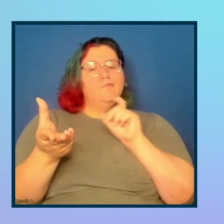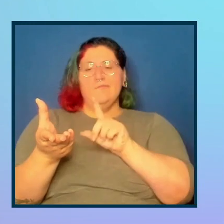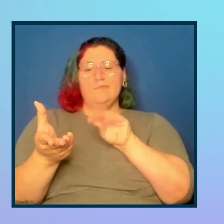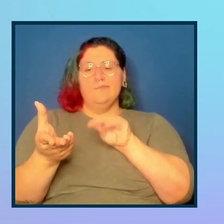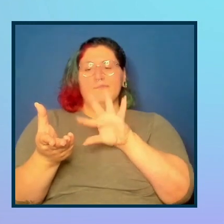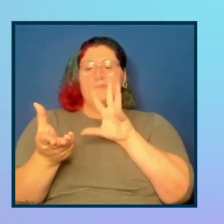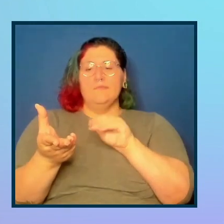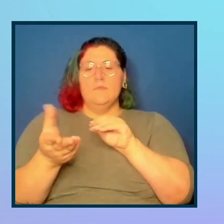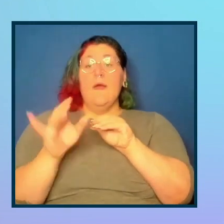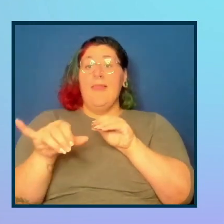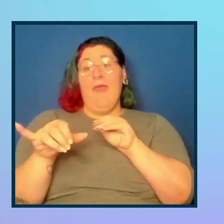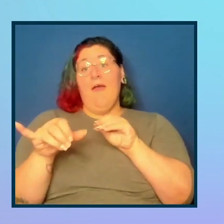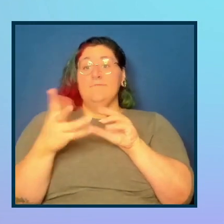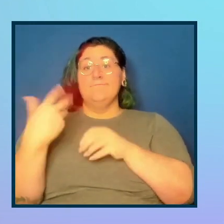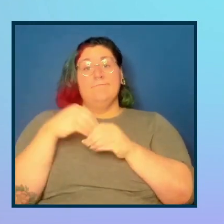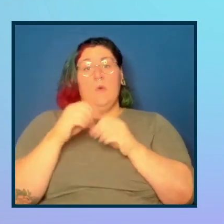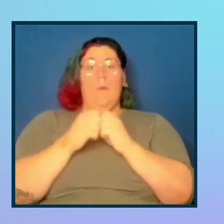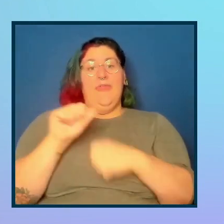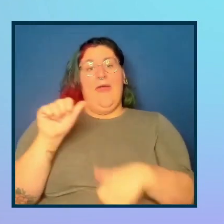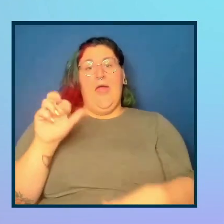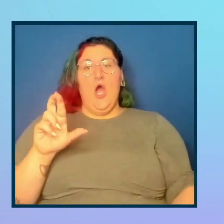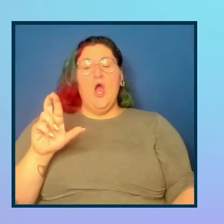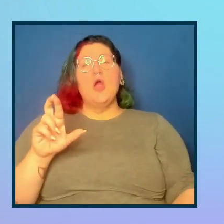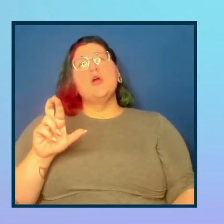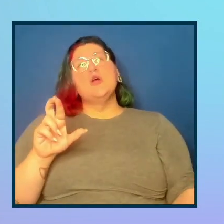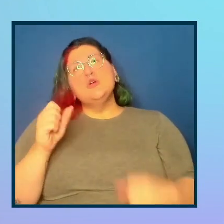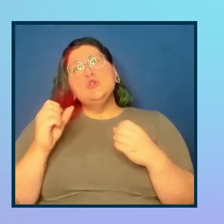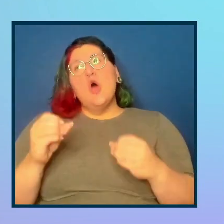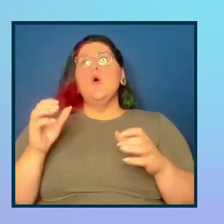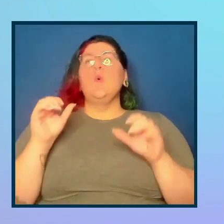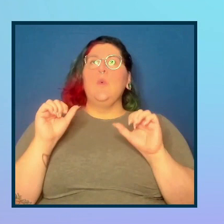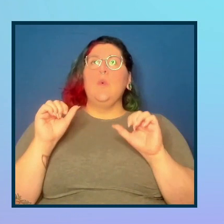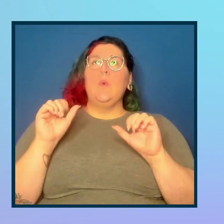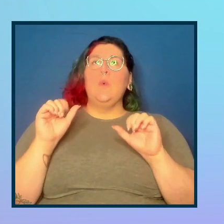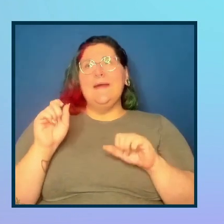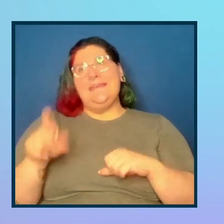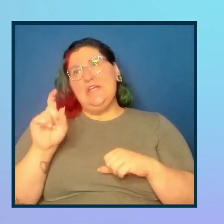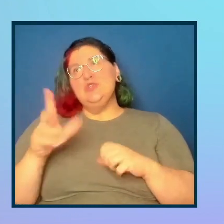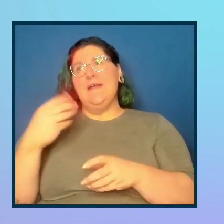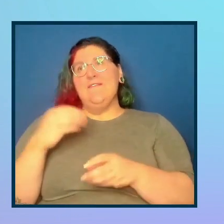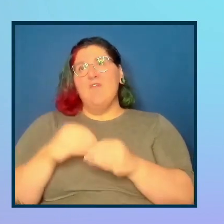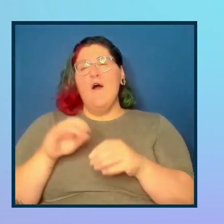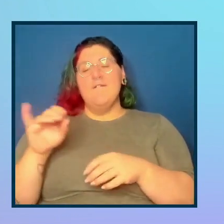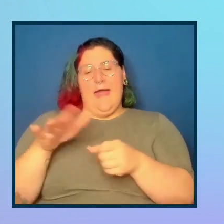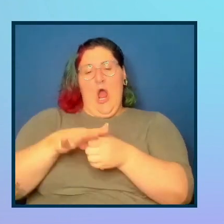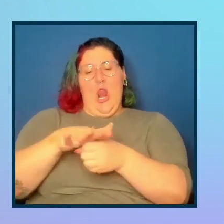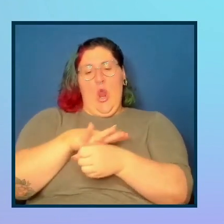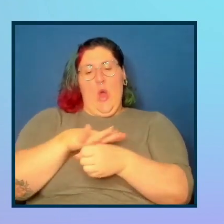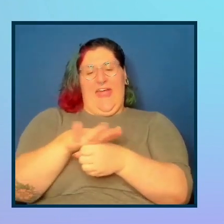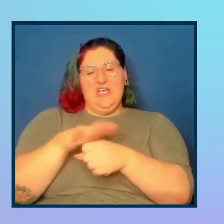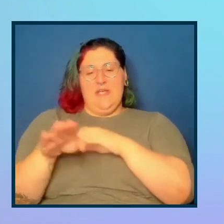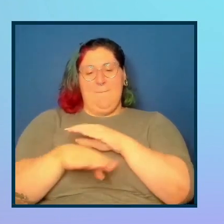the ability to do something like our location-based sensors, that can be a little bit tricky, but we can do things with